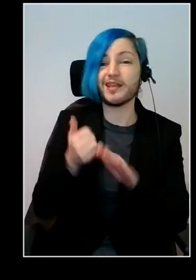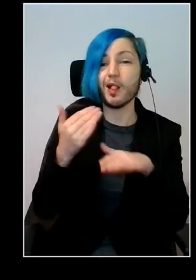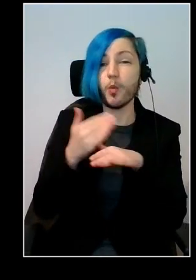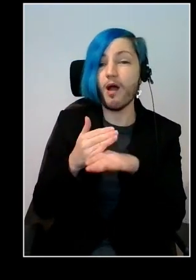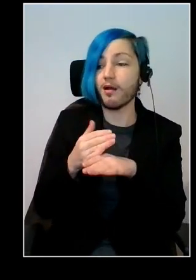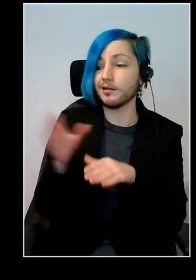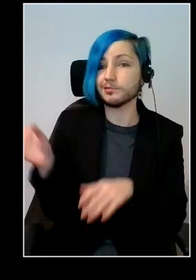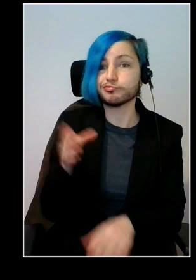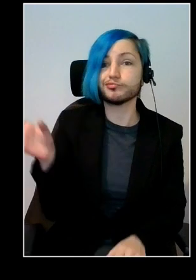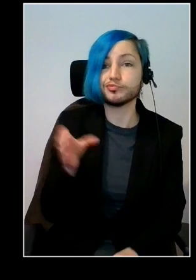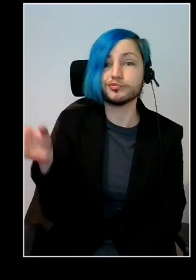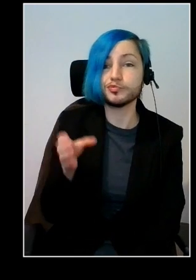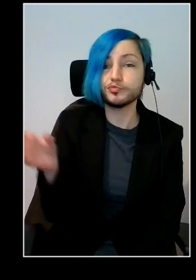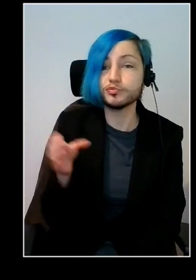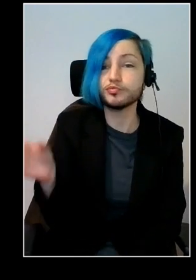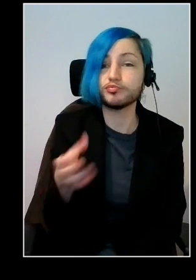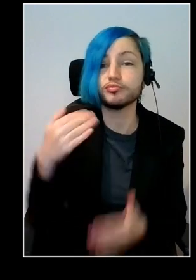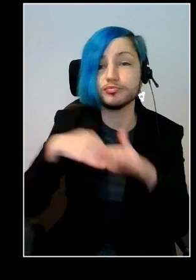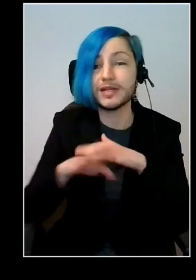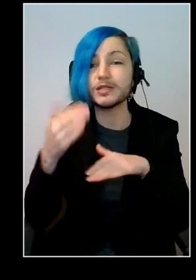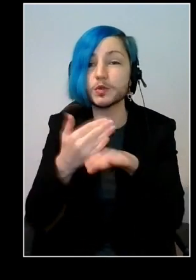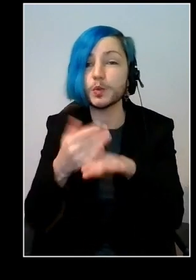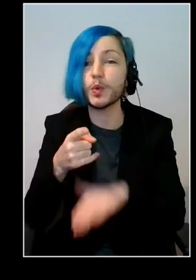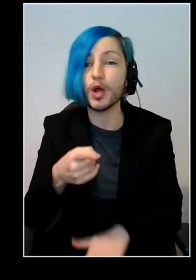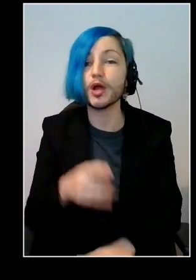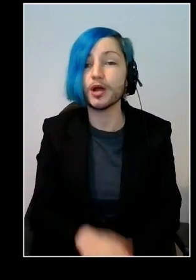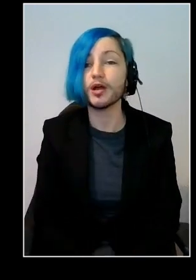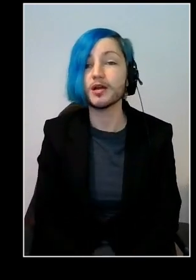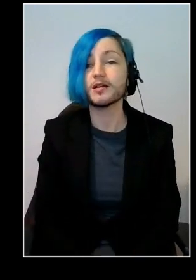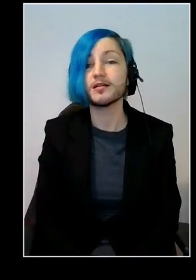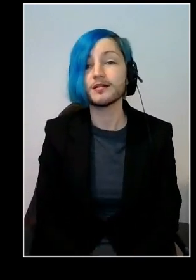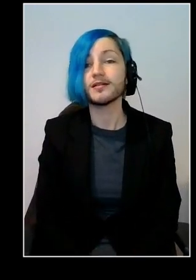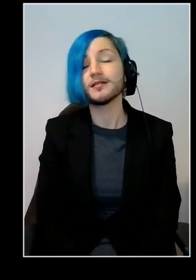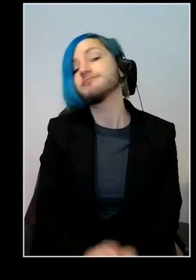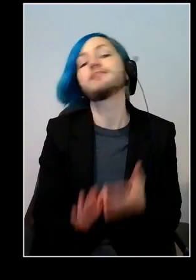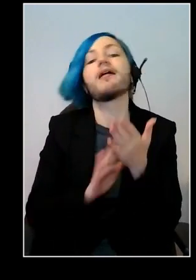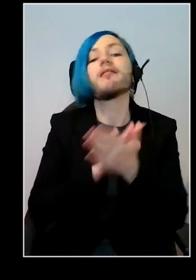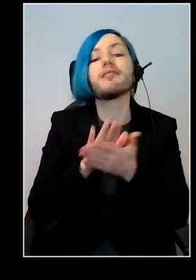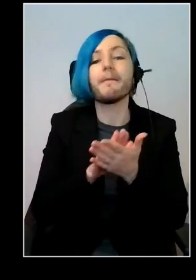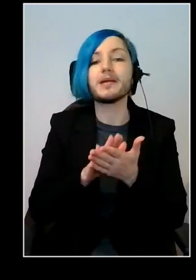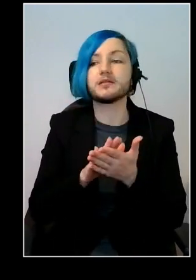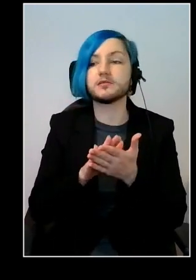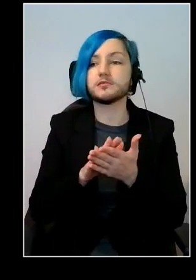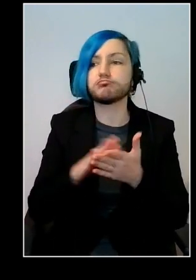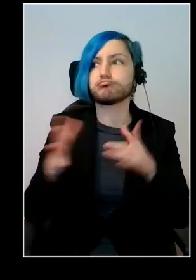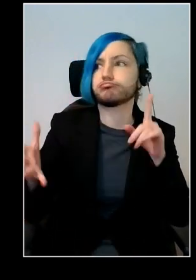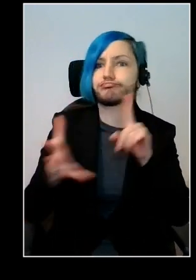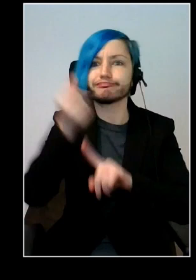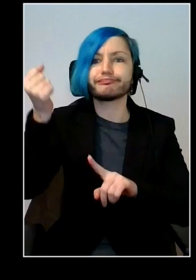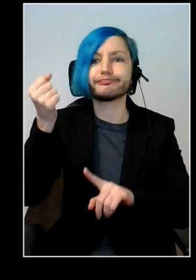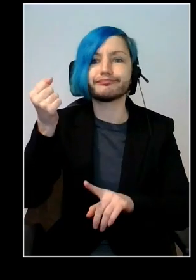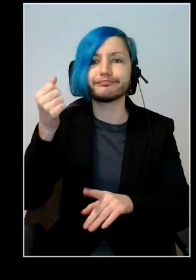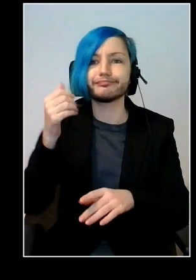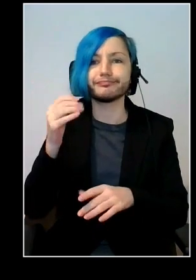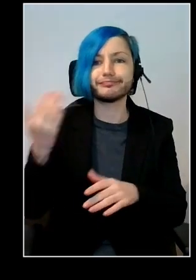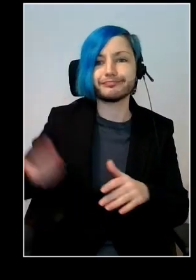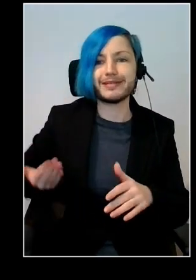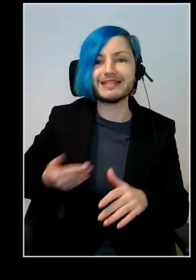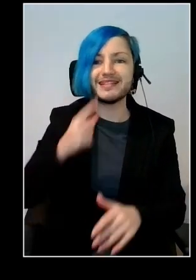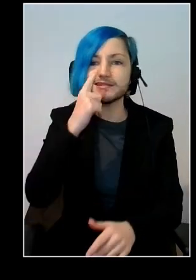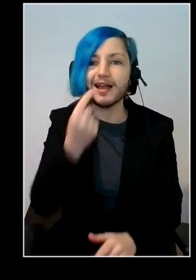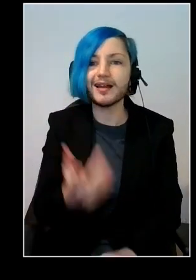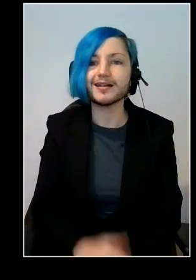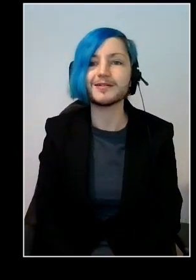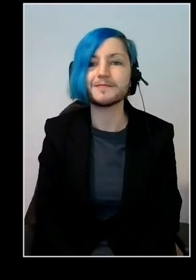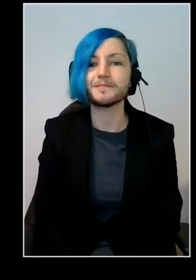calibre and dynamic individuals who will help them drive and prosper. As chair of the Regional Chairs